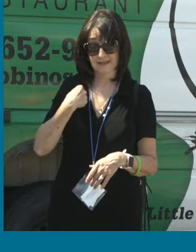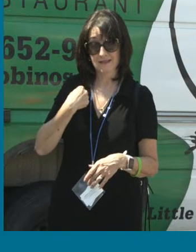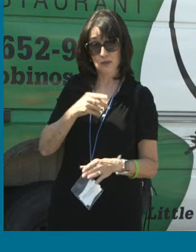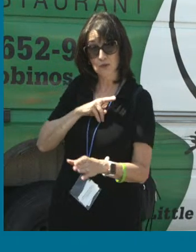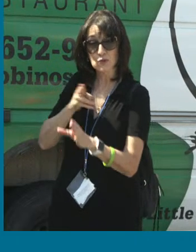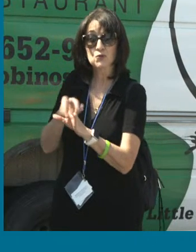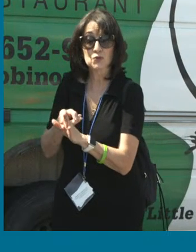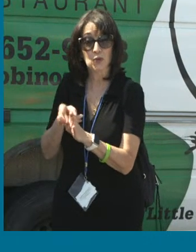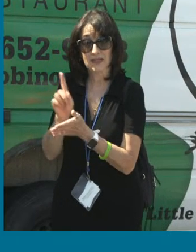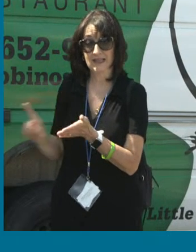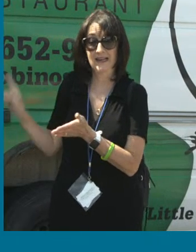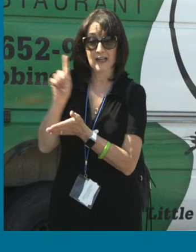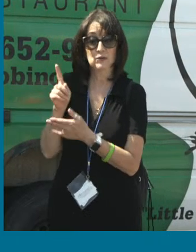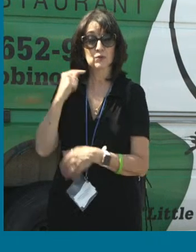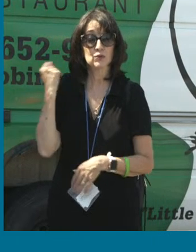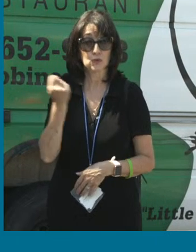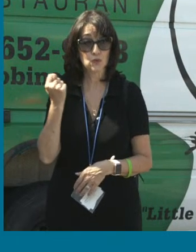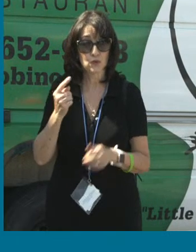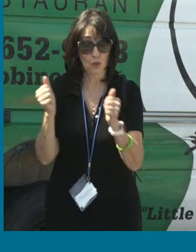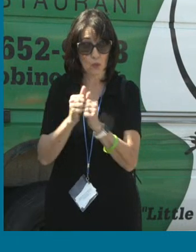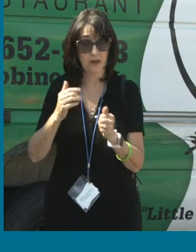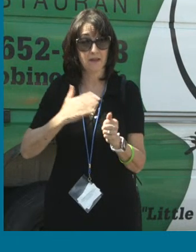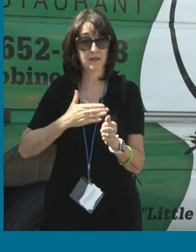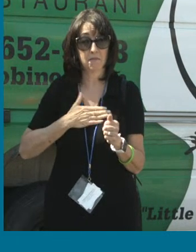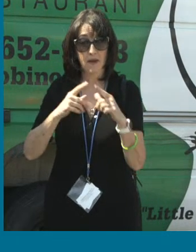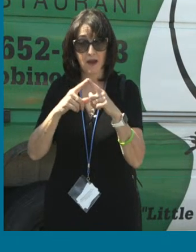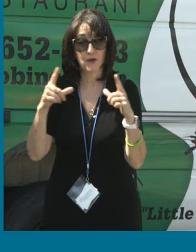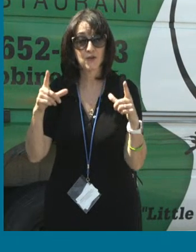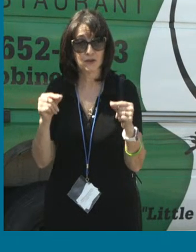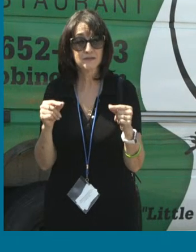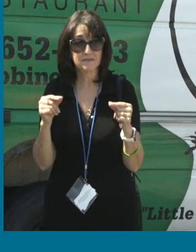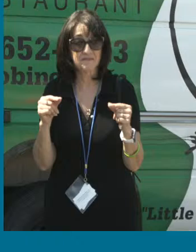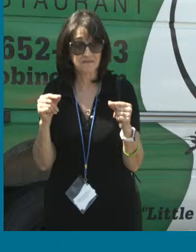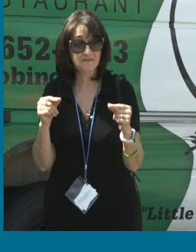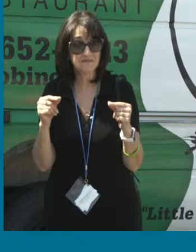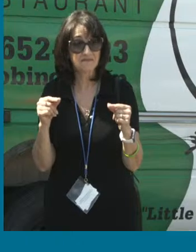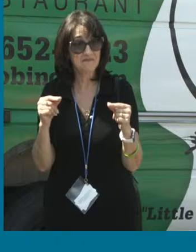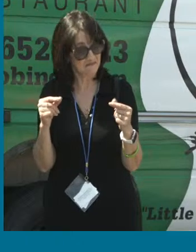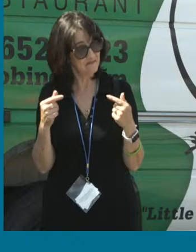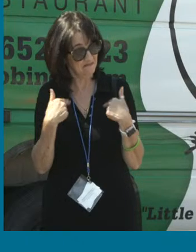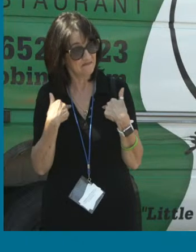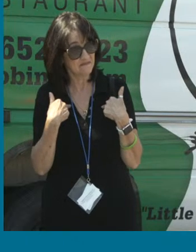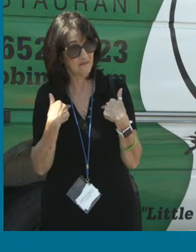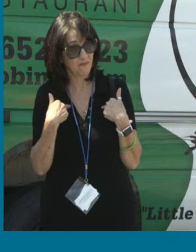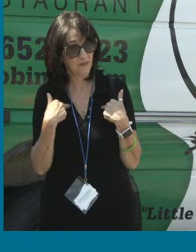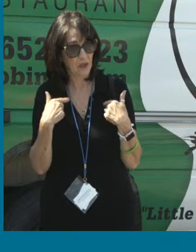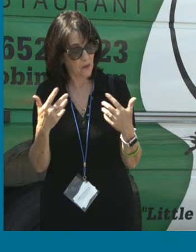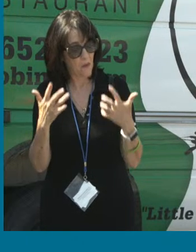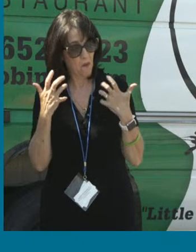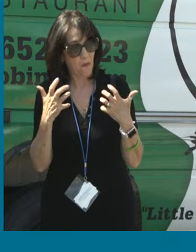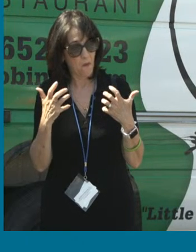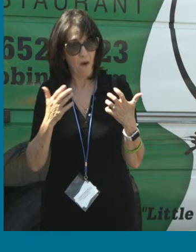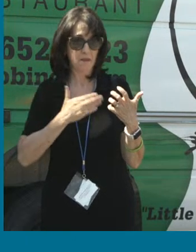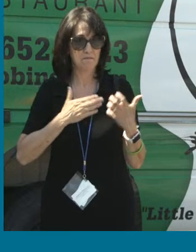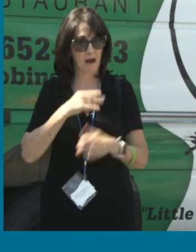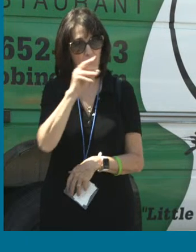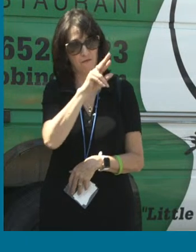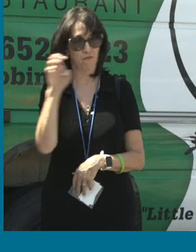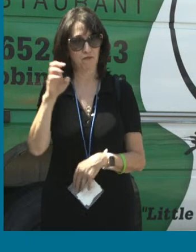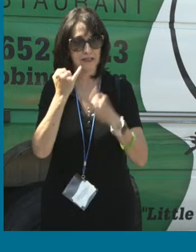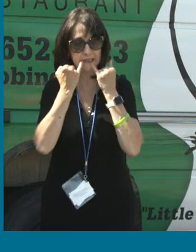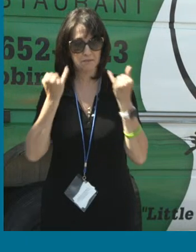my vaccination card. I'm still a cheap guy from Claymont, right? To get my free spaghetti and meatball